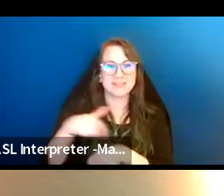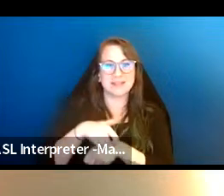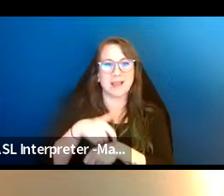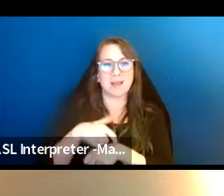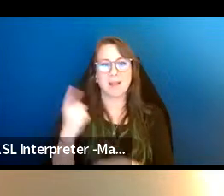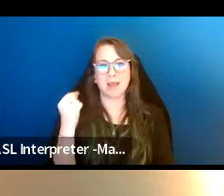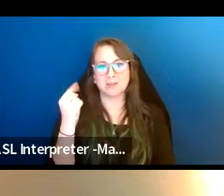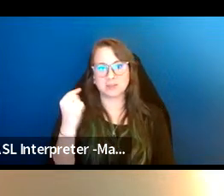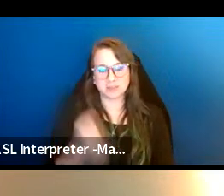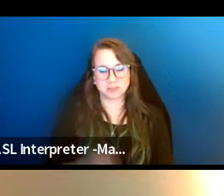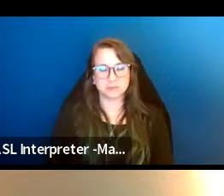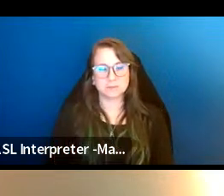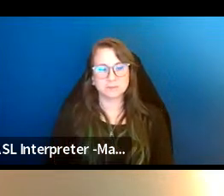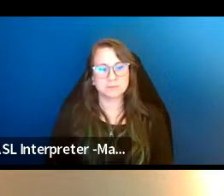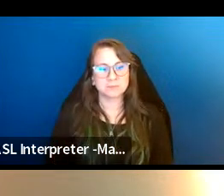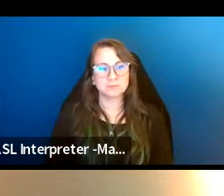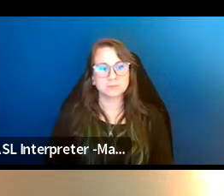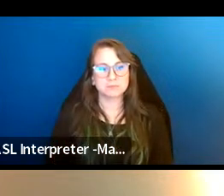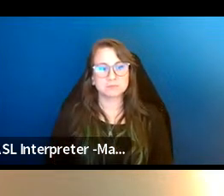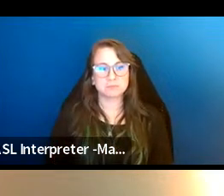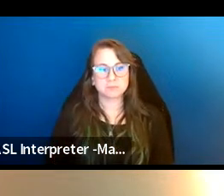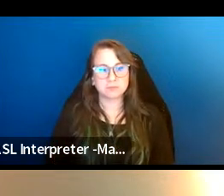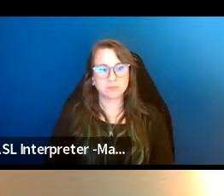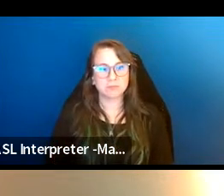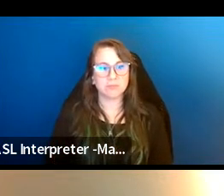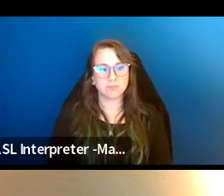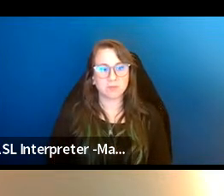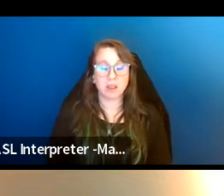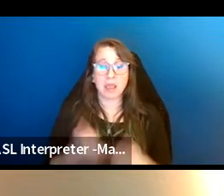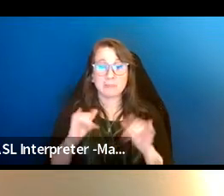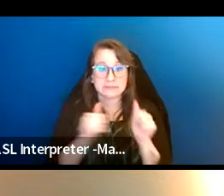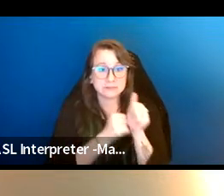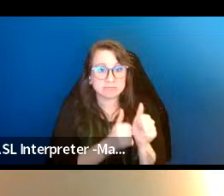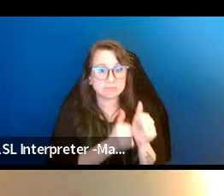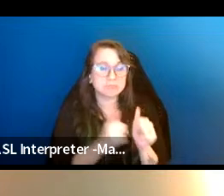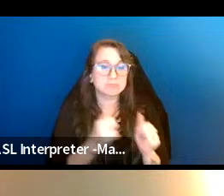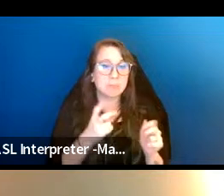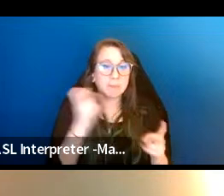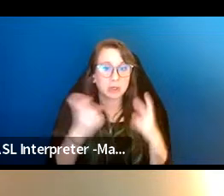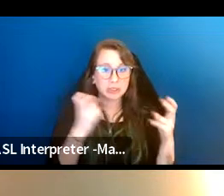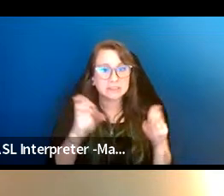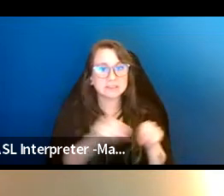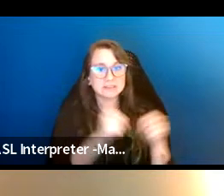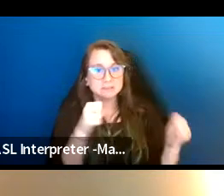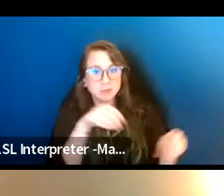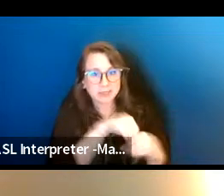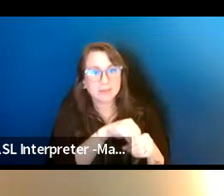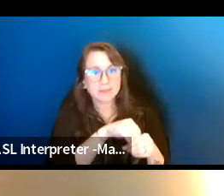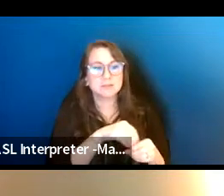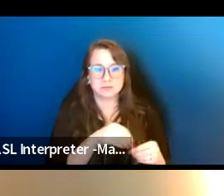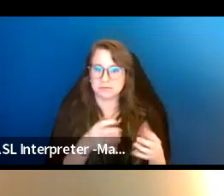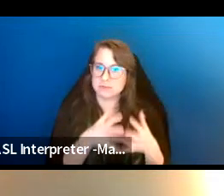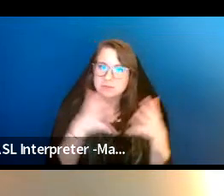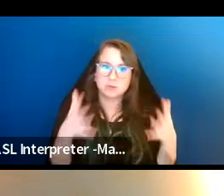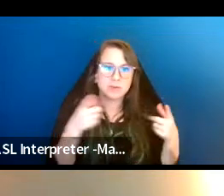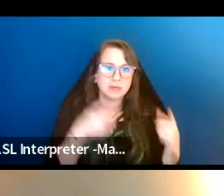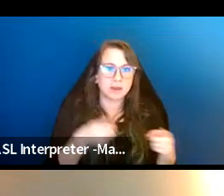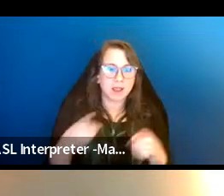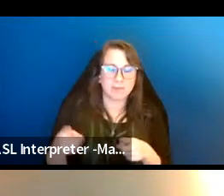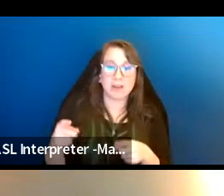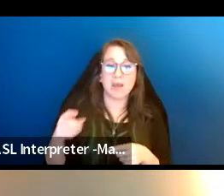year. What I am still tracking is our burglaries. We're still having too many burglaries of